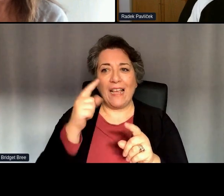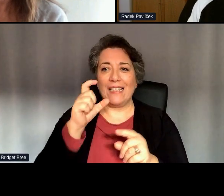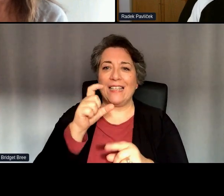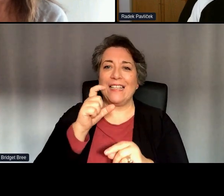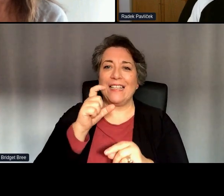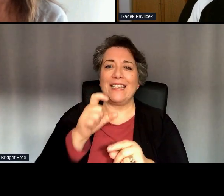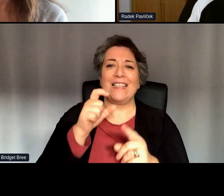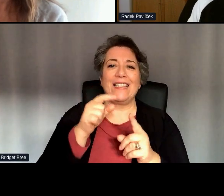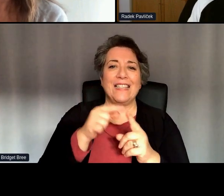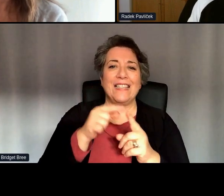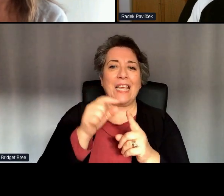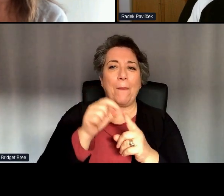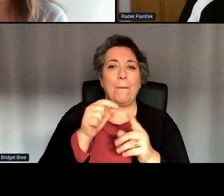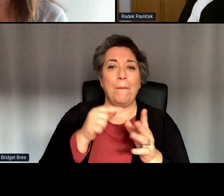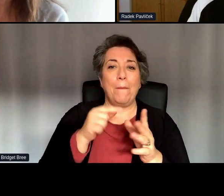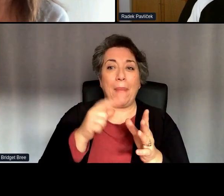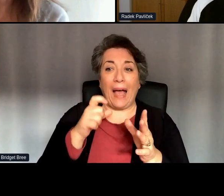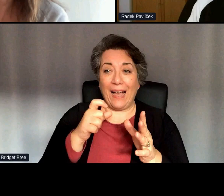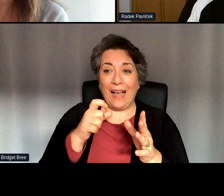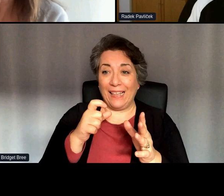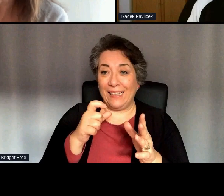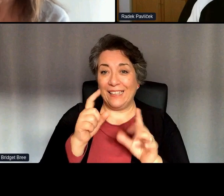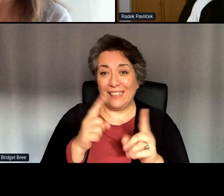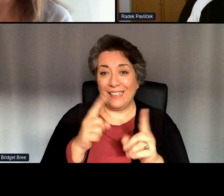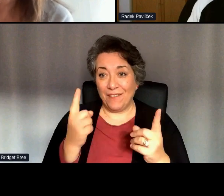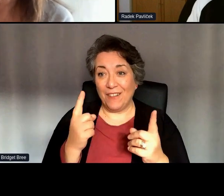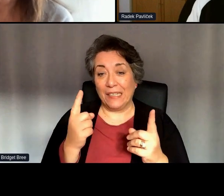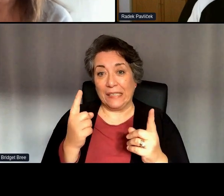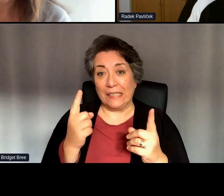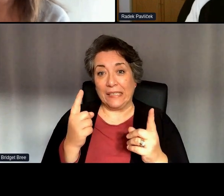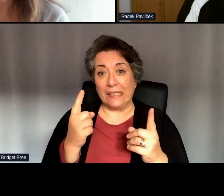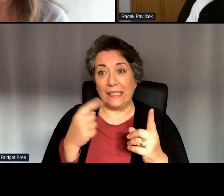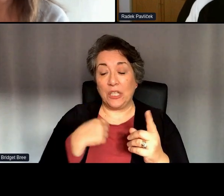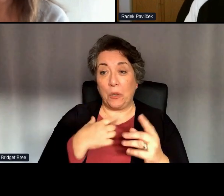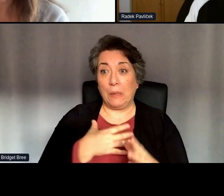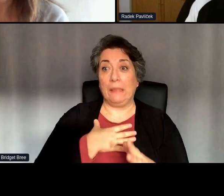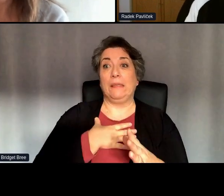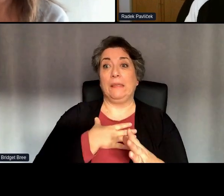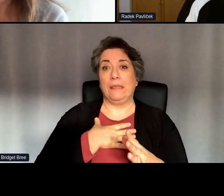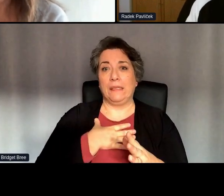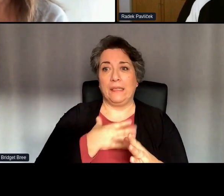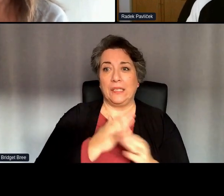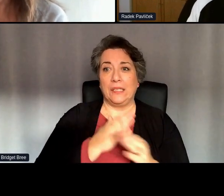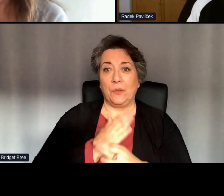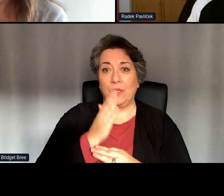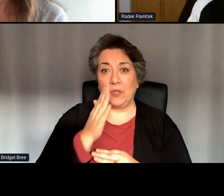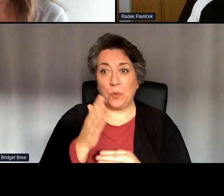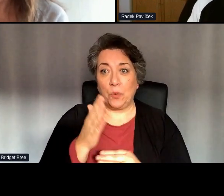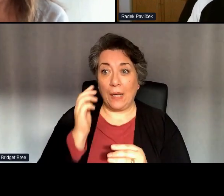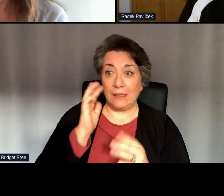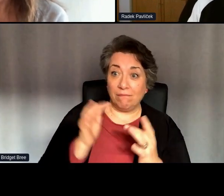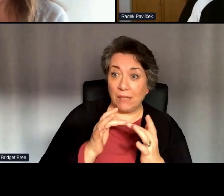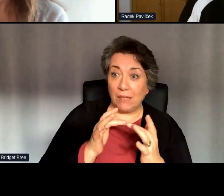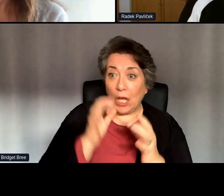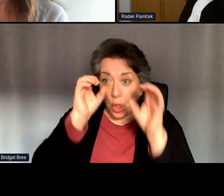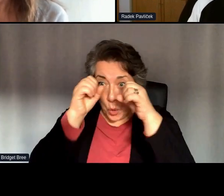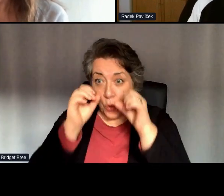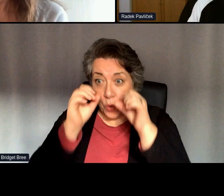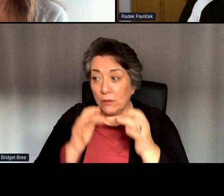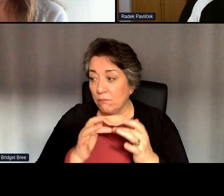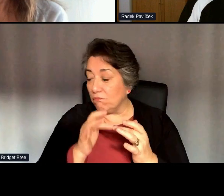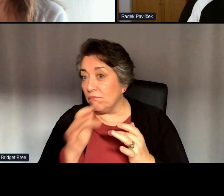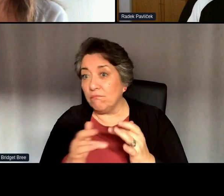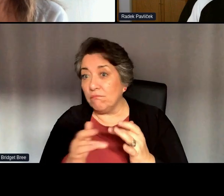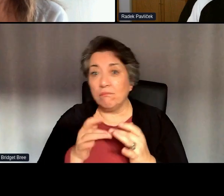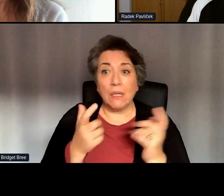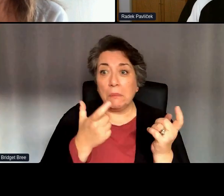didn't read the manual. It's not something that I usually do. So I got surprised, and I just went and surfed the web to find about universal design for learning,